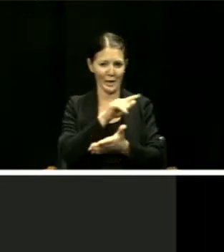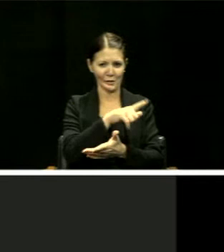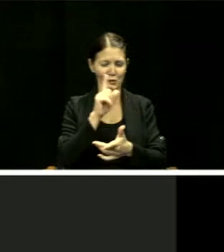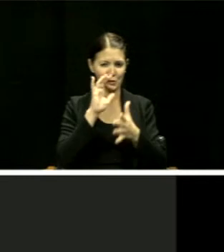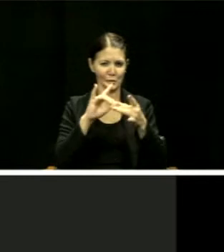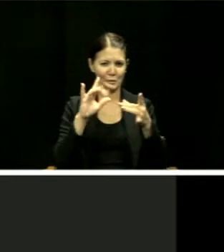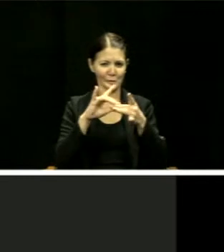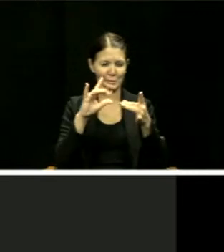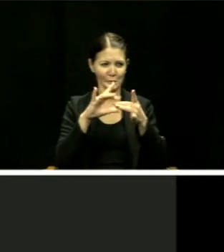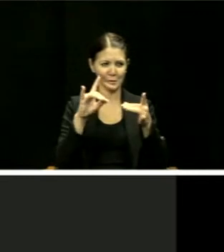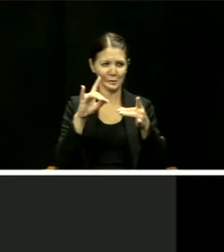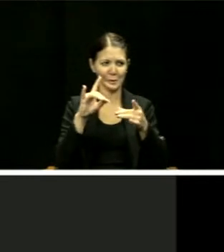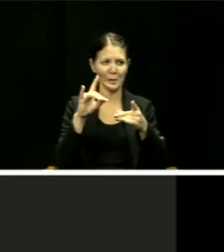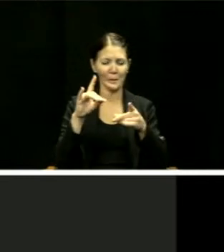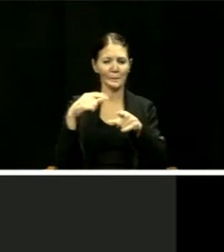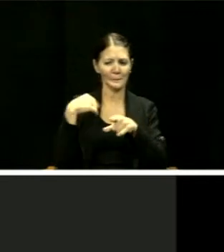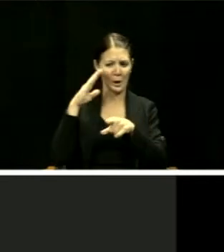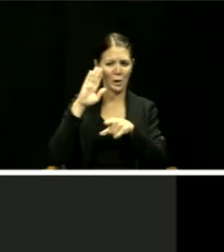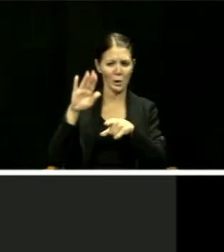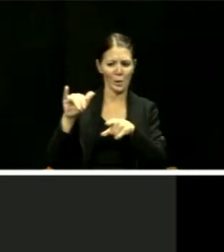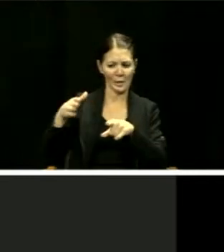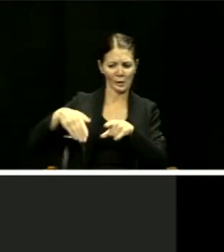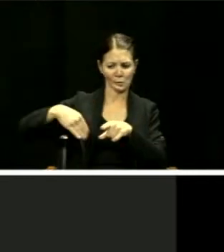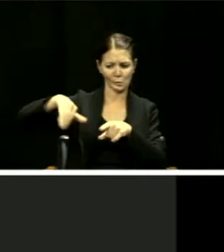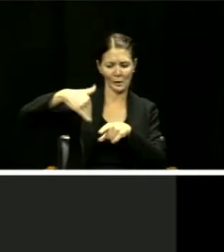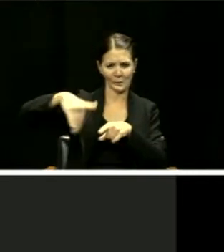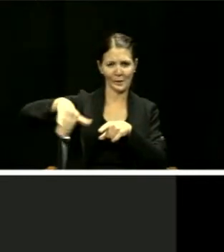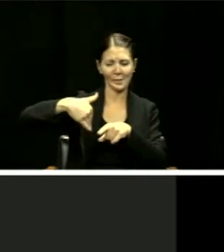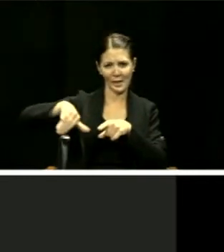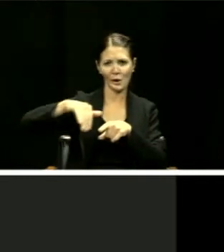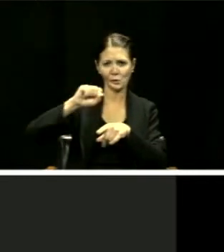and then behind the properties. So